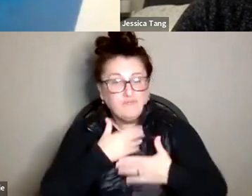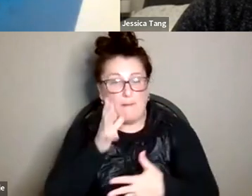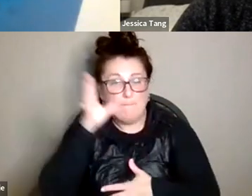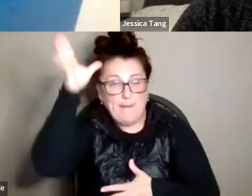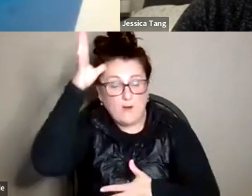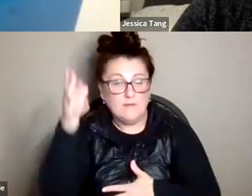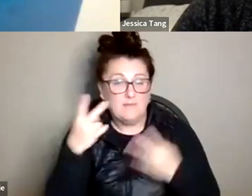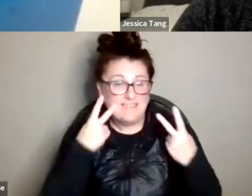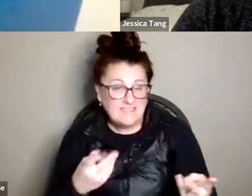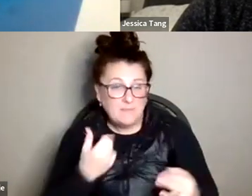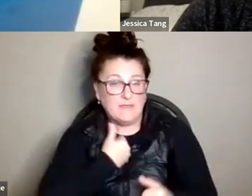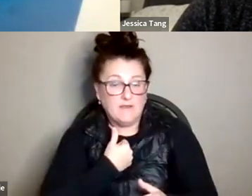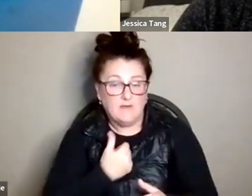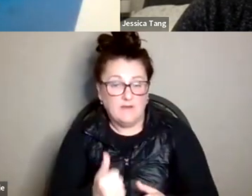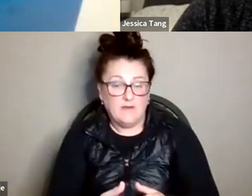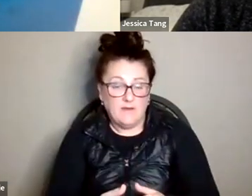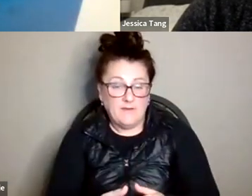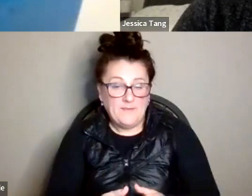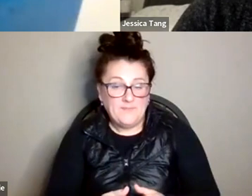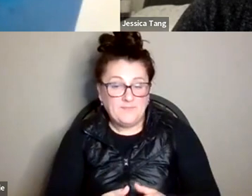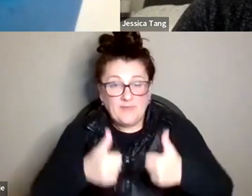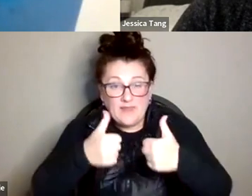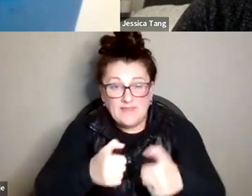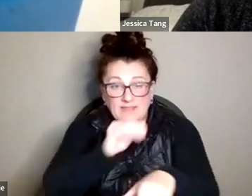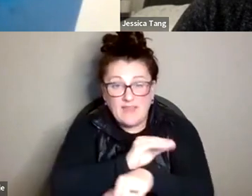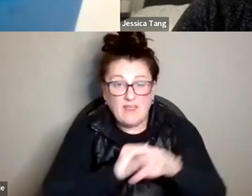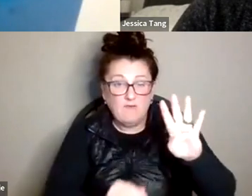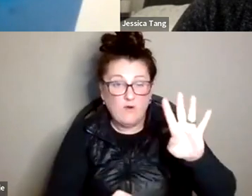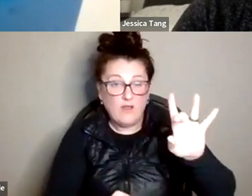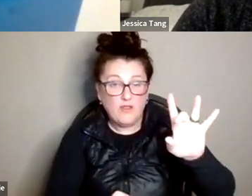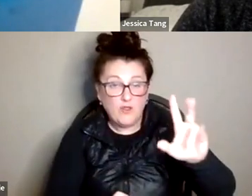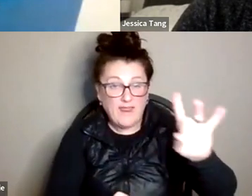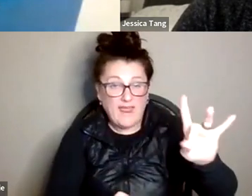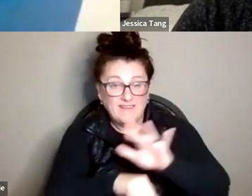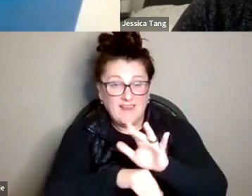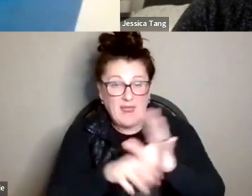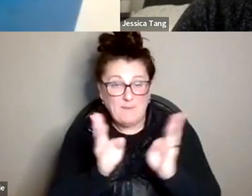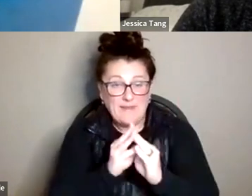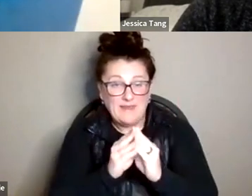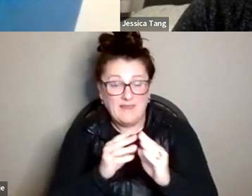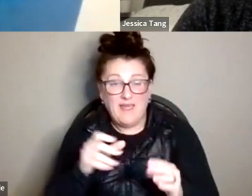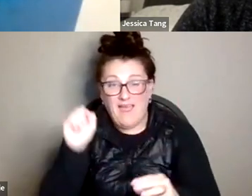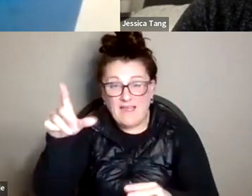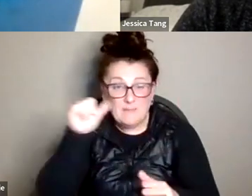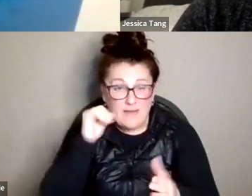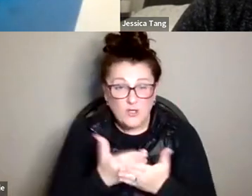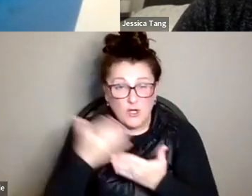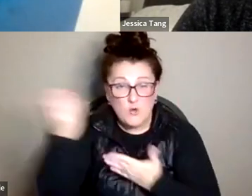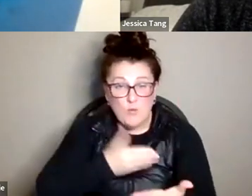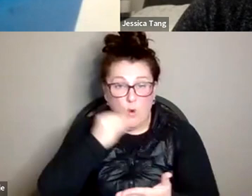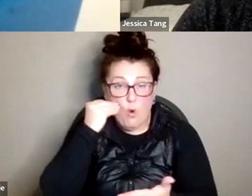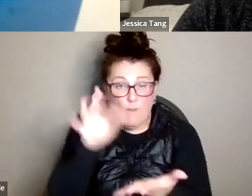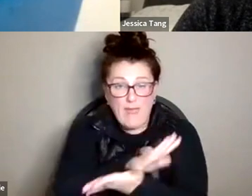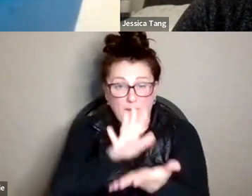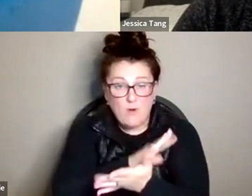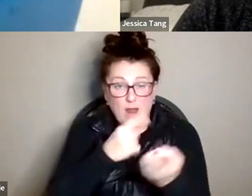And I do want to say I got the text this evening at 4:38 p.m. about this meeting. I then asked my daughter if she brought home any notice, and the